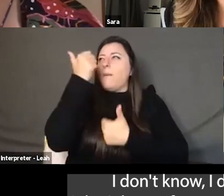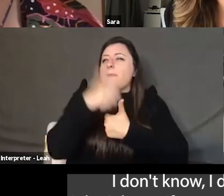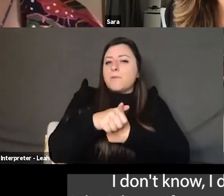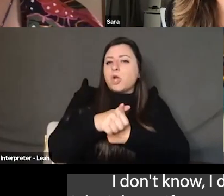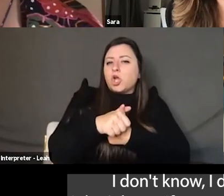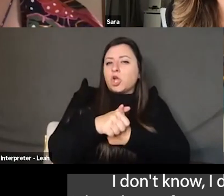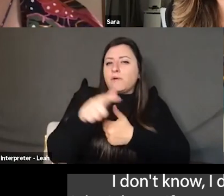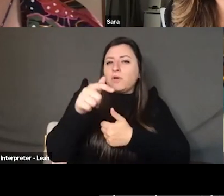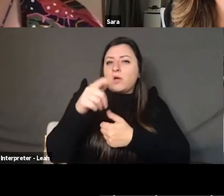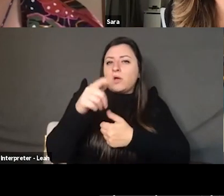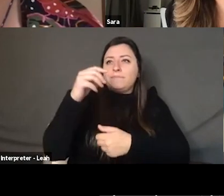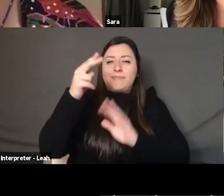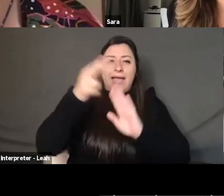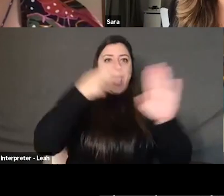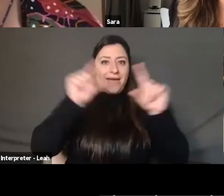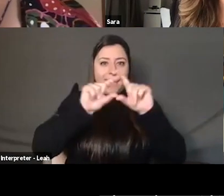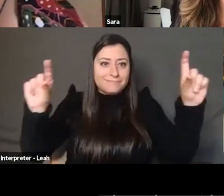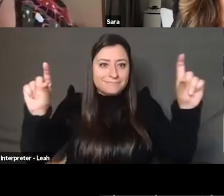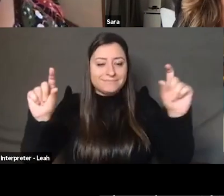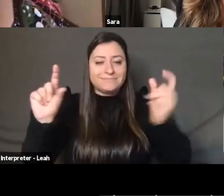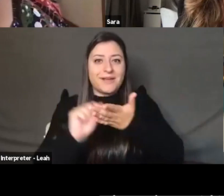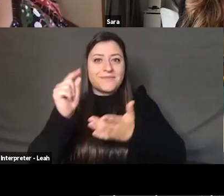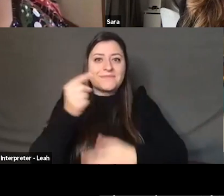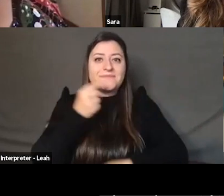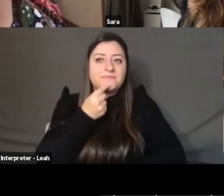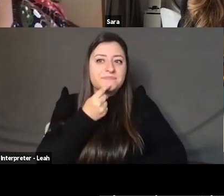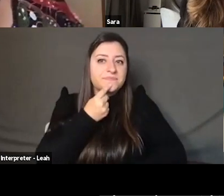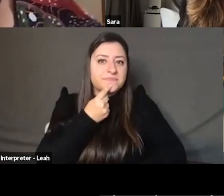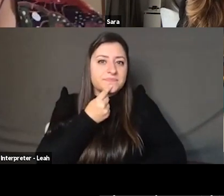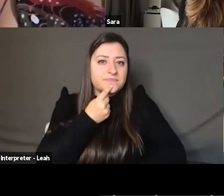I don't know if you remember the headline where they said,